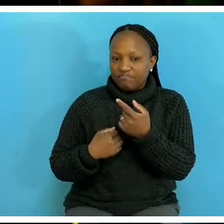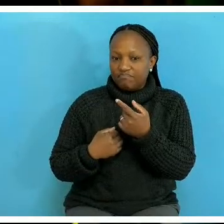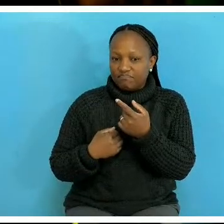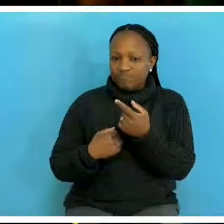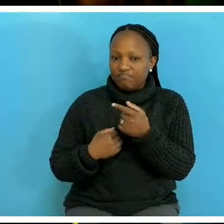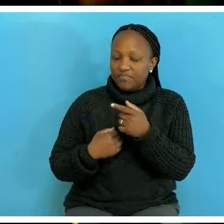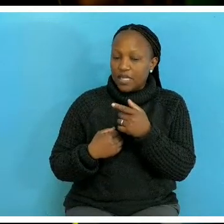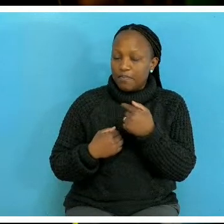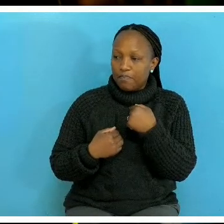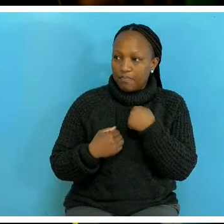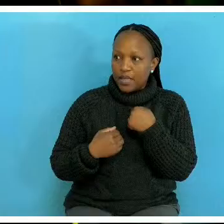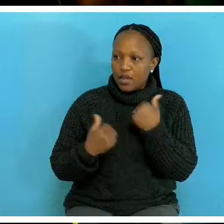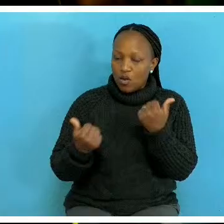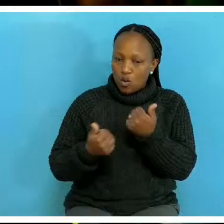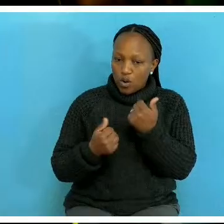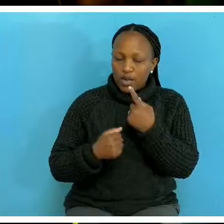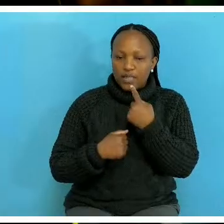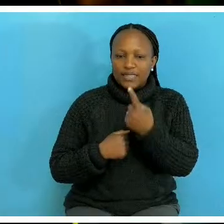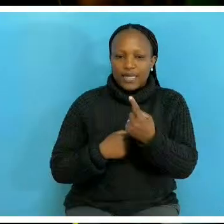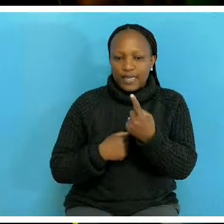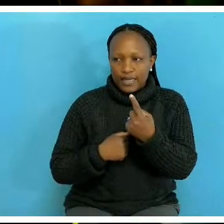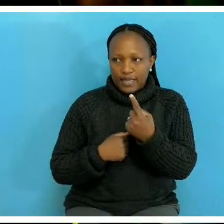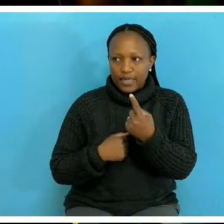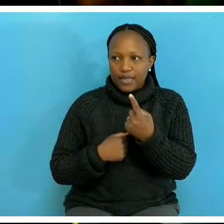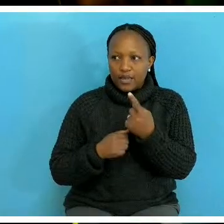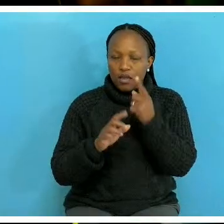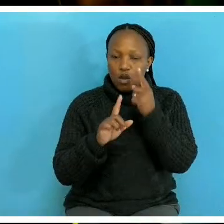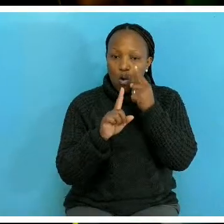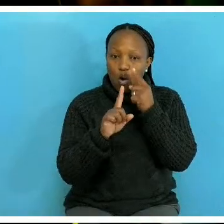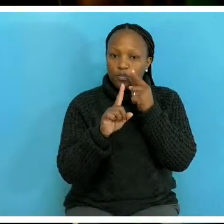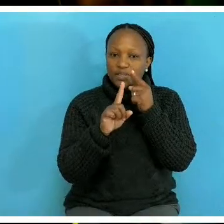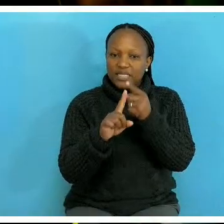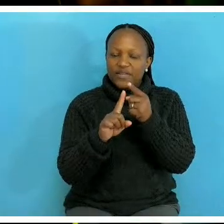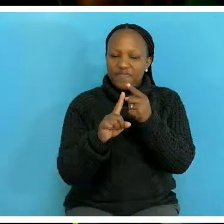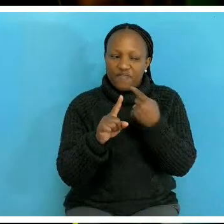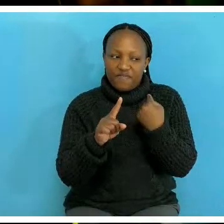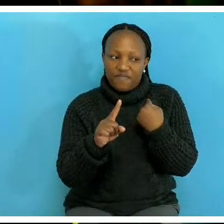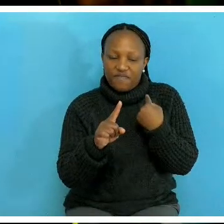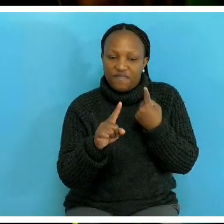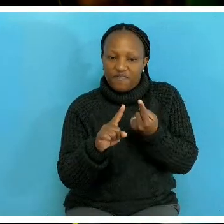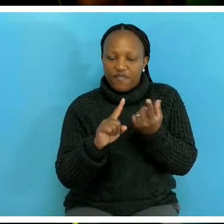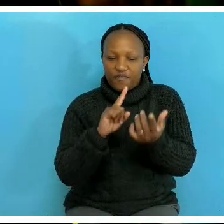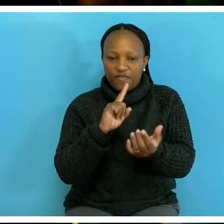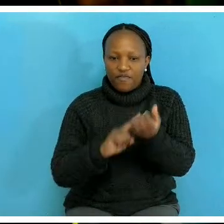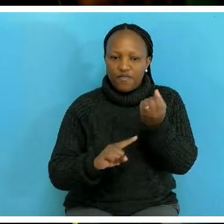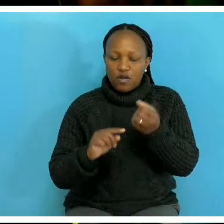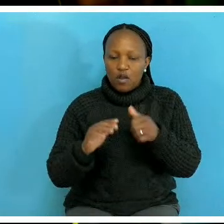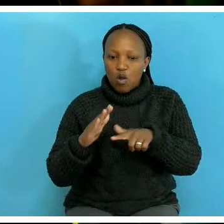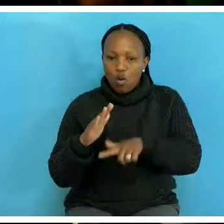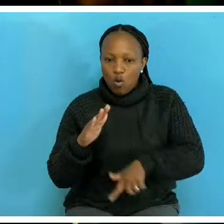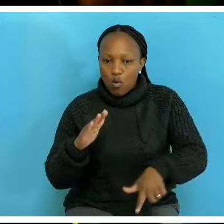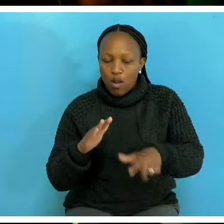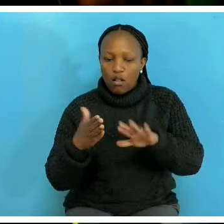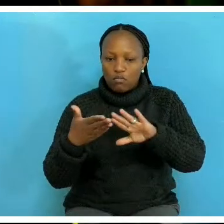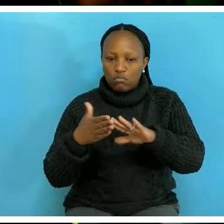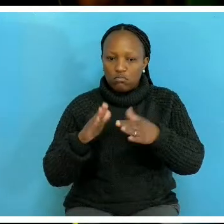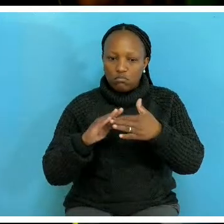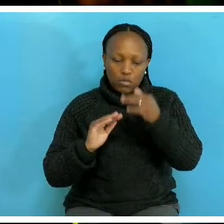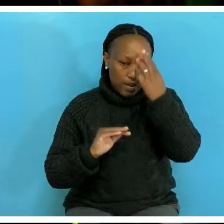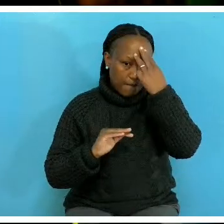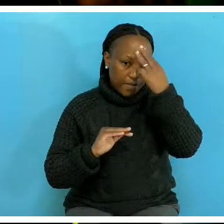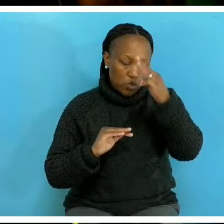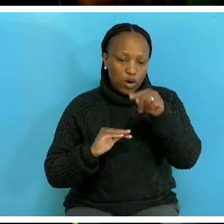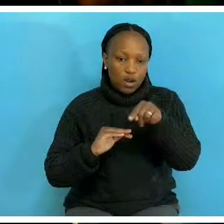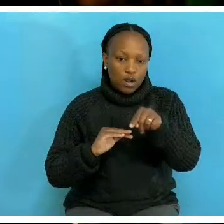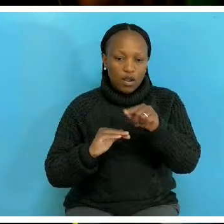But as I said, I think our objective and what we have achieved with the local communities in Tshwane is for